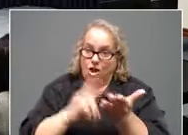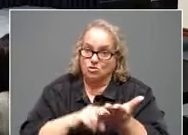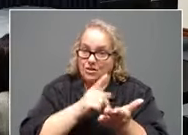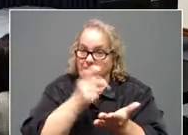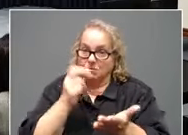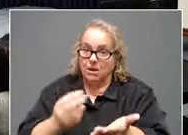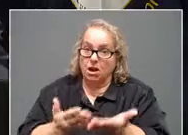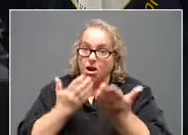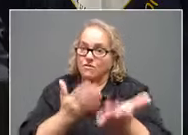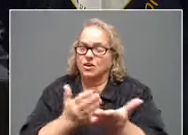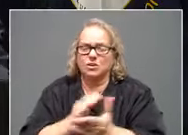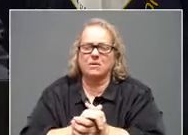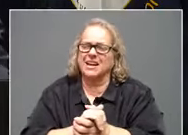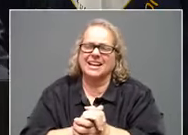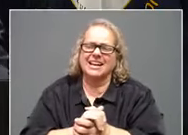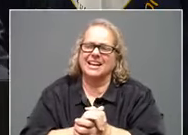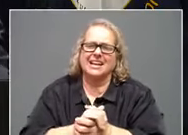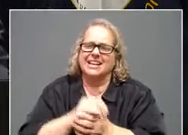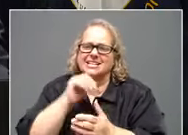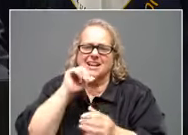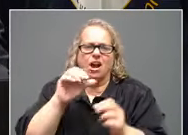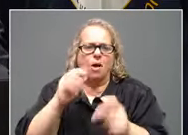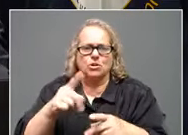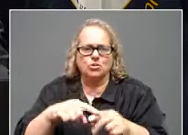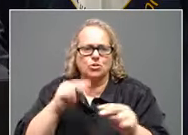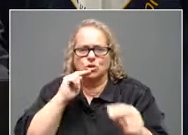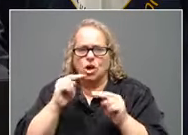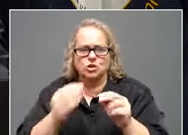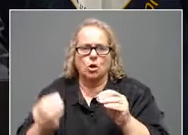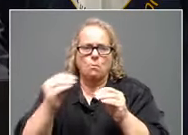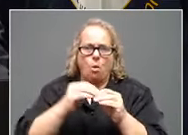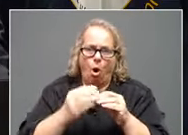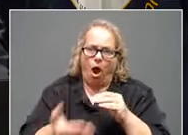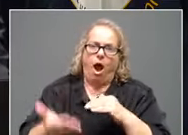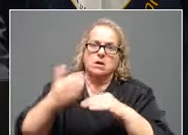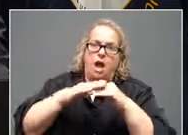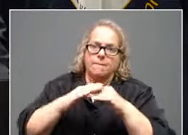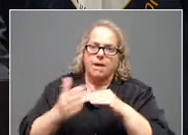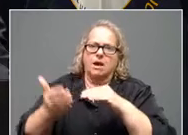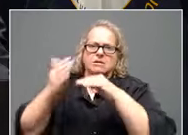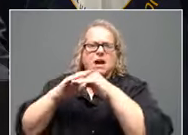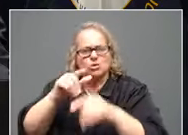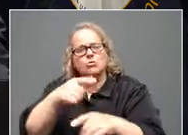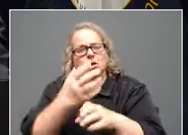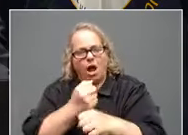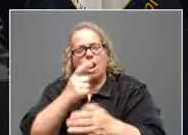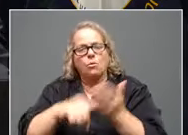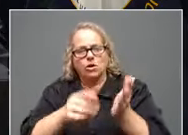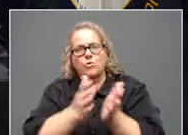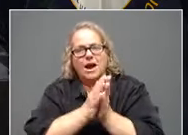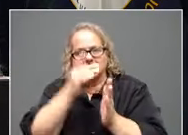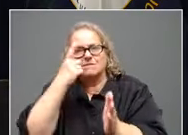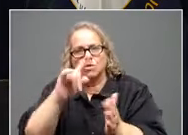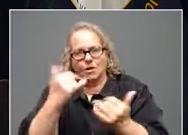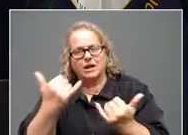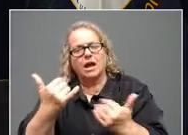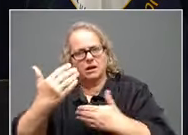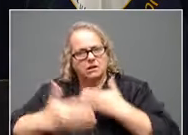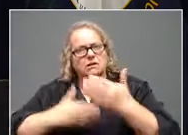isn't a chance to negotiate for more on top of something. You've gotten what you've asked for. Let's make sure that we can serve them.